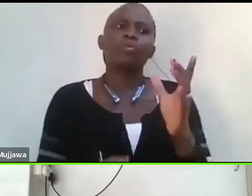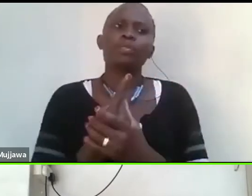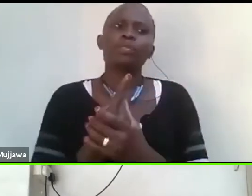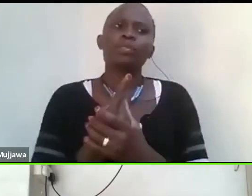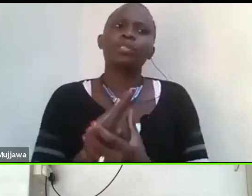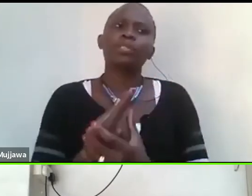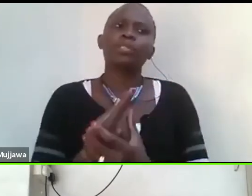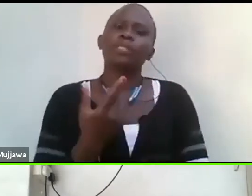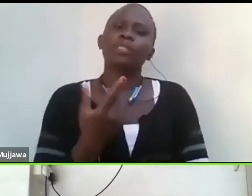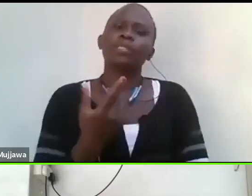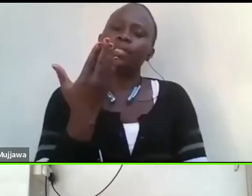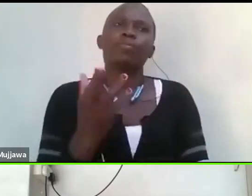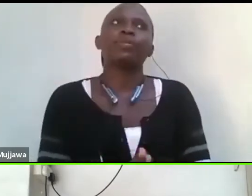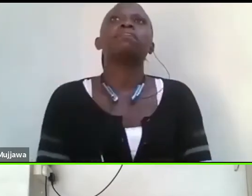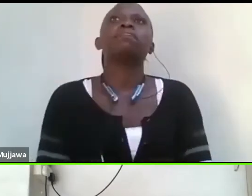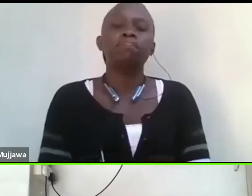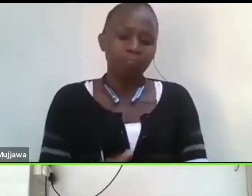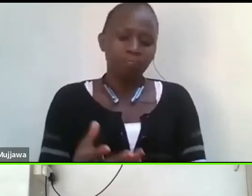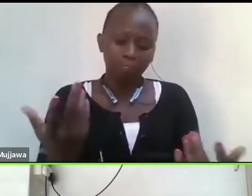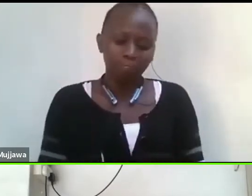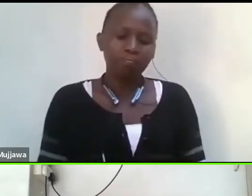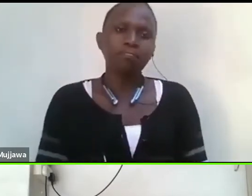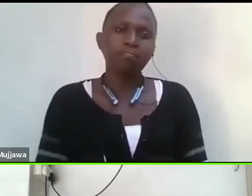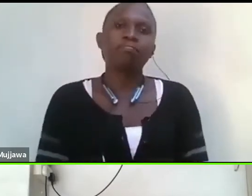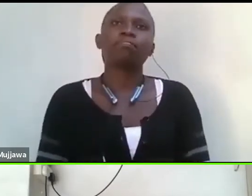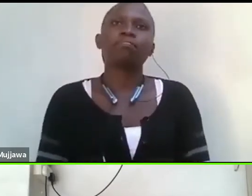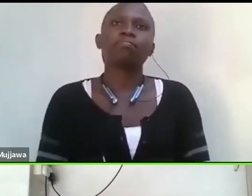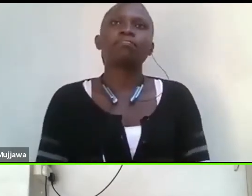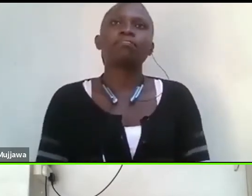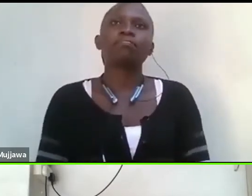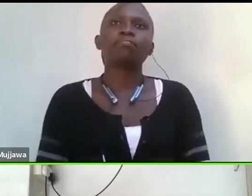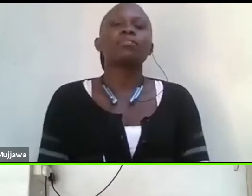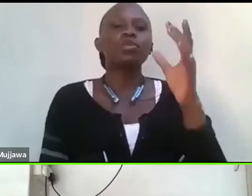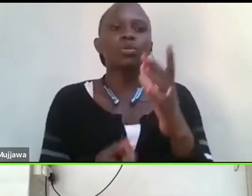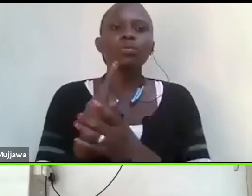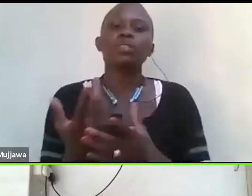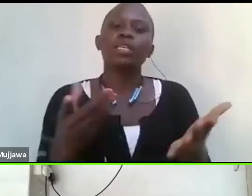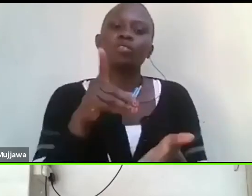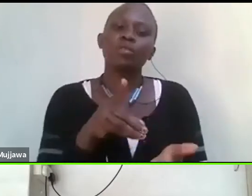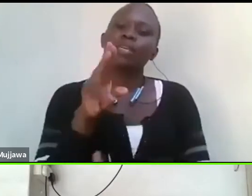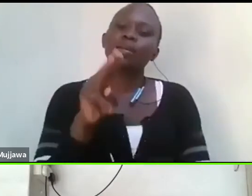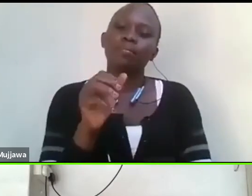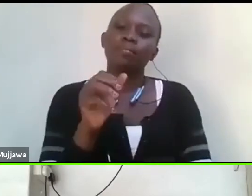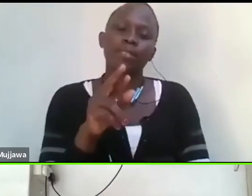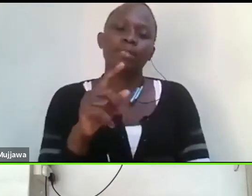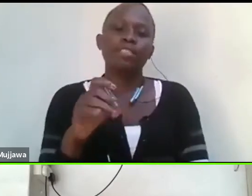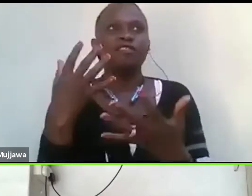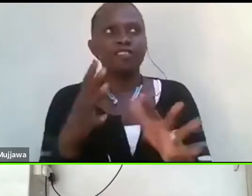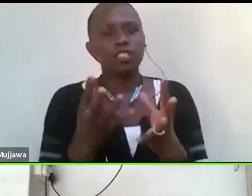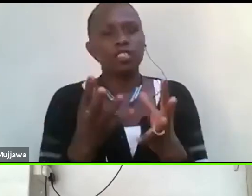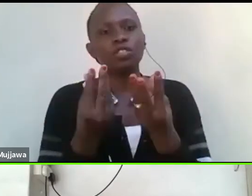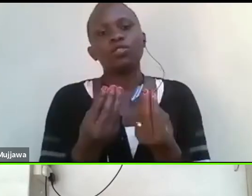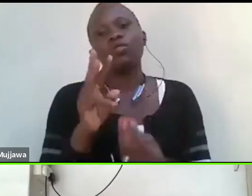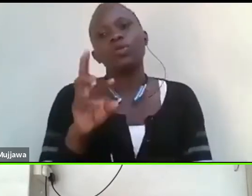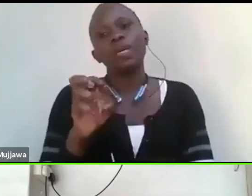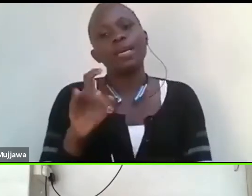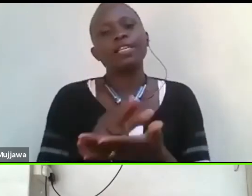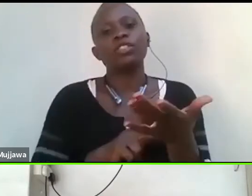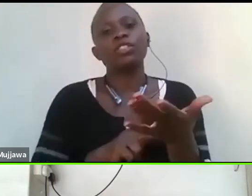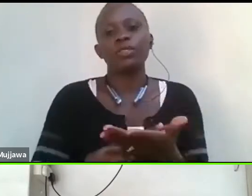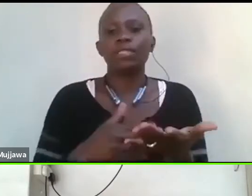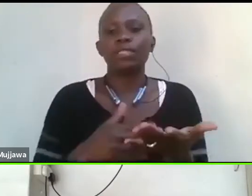these opportunities, Dr. Maggie talked about software optimization. I think right now everyone understands when you say, I